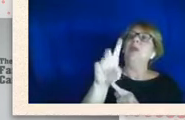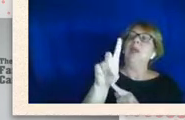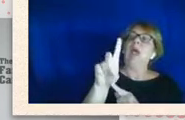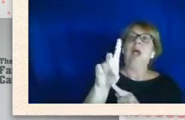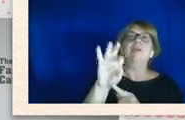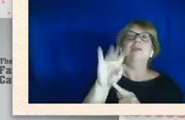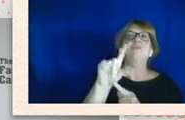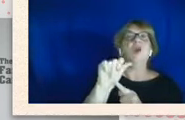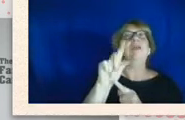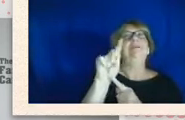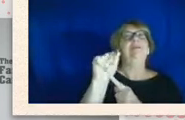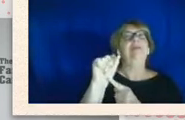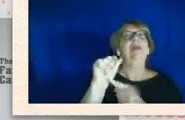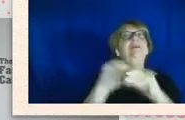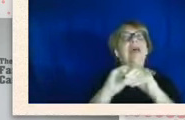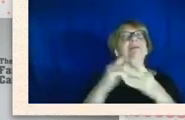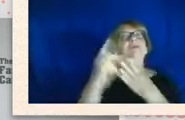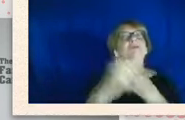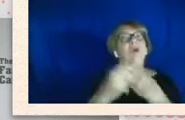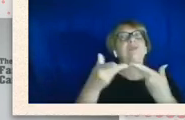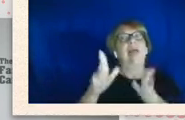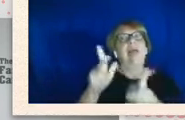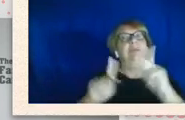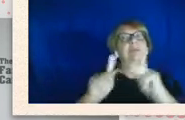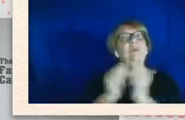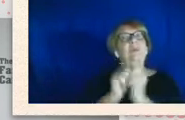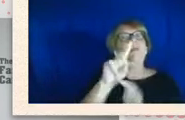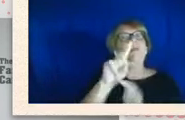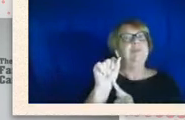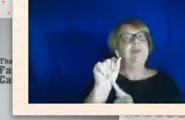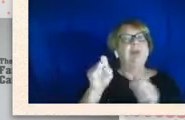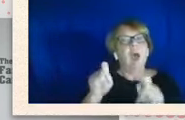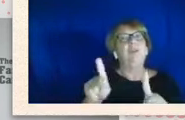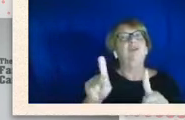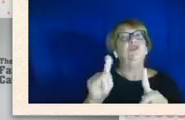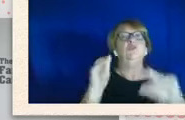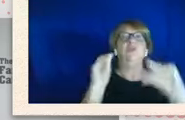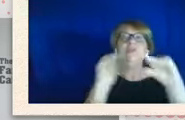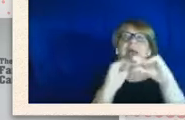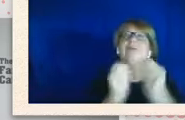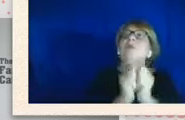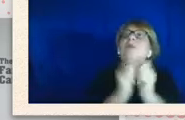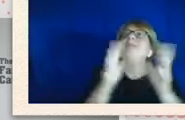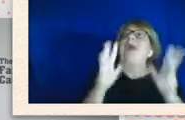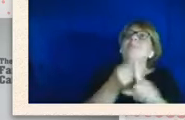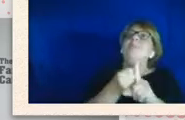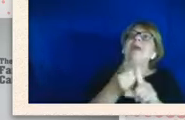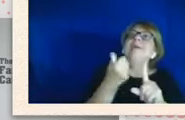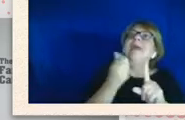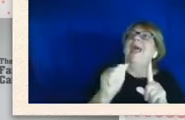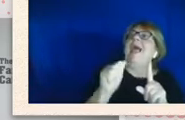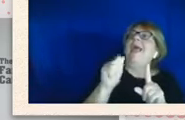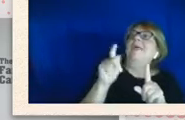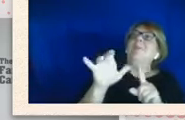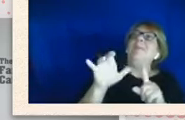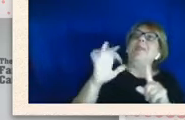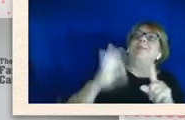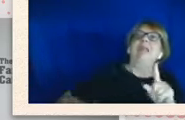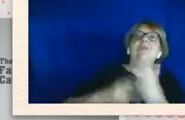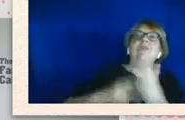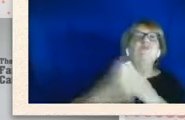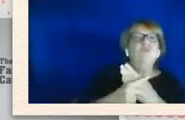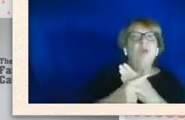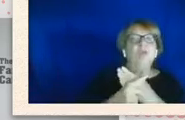program, allows individuals with disabilities the opportunity to save without impacting public benefit programs. Enroll by June